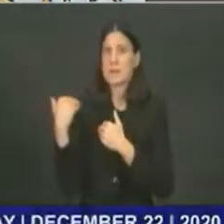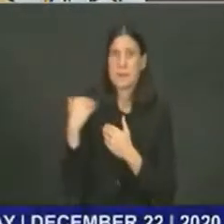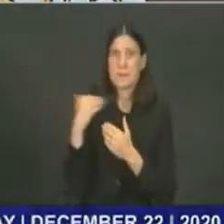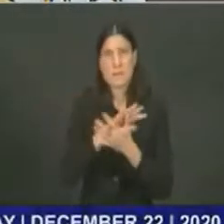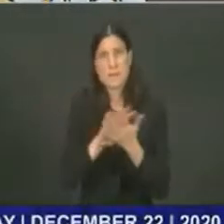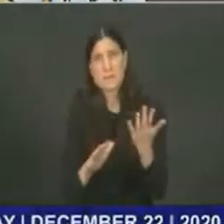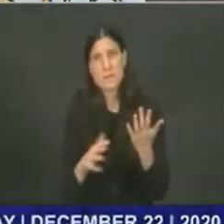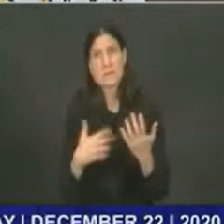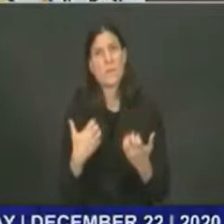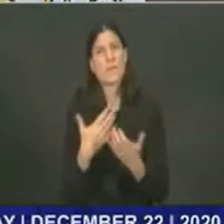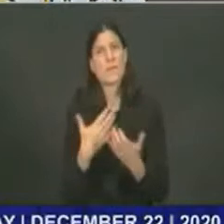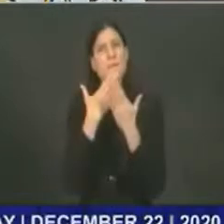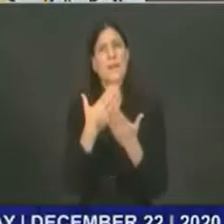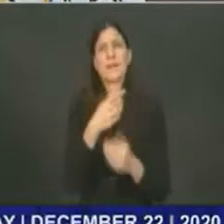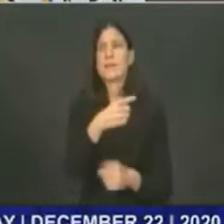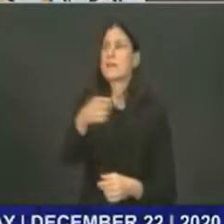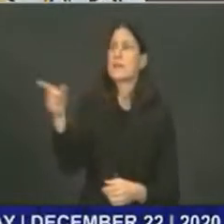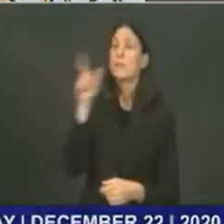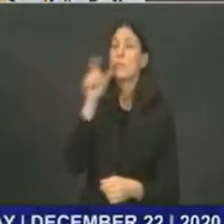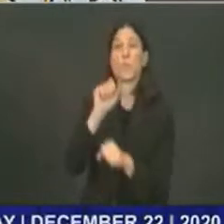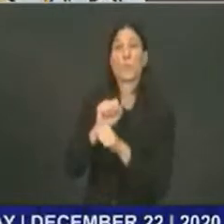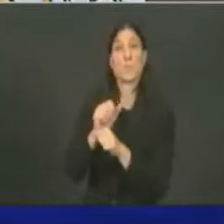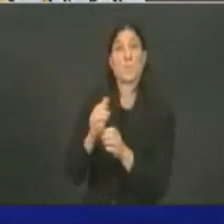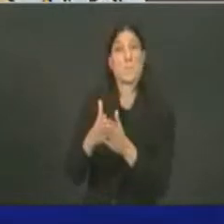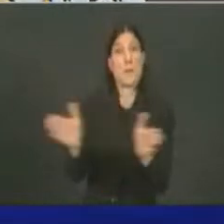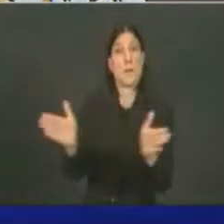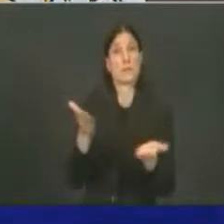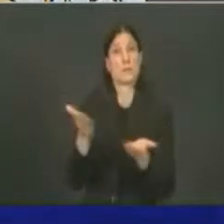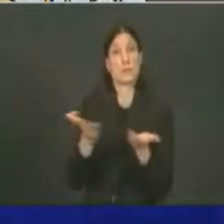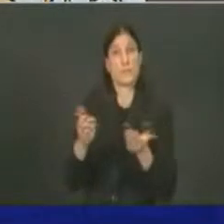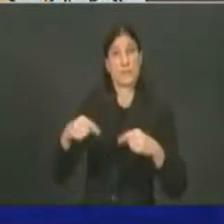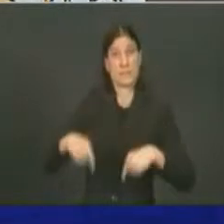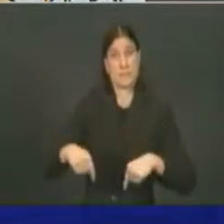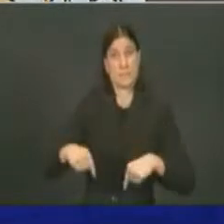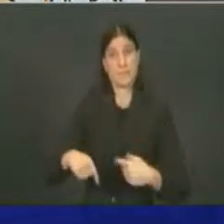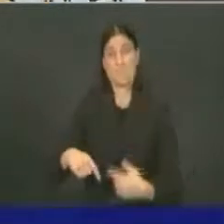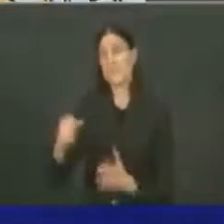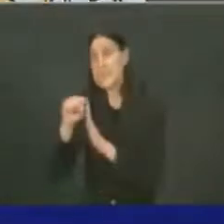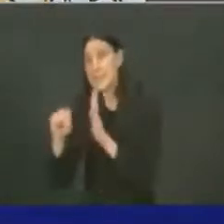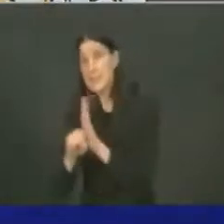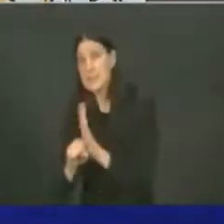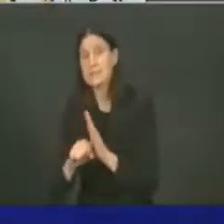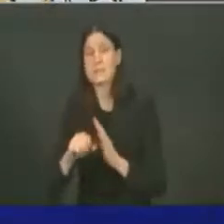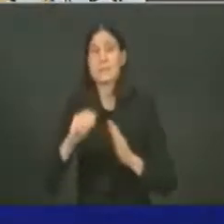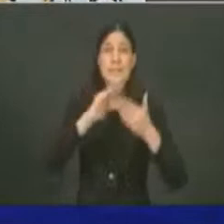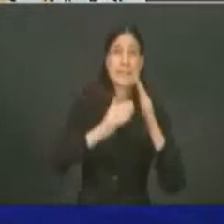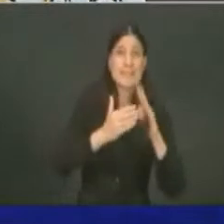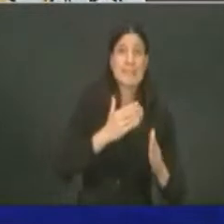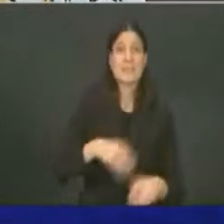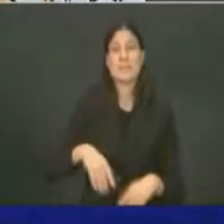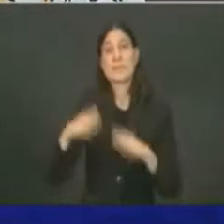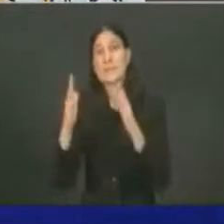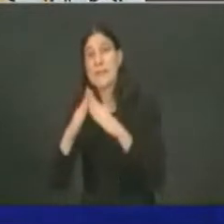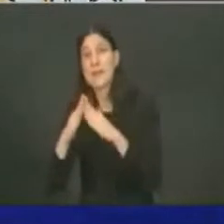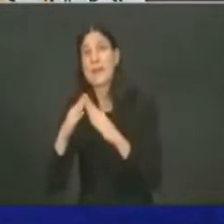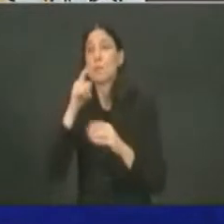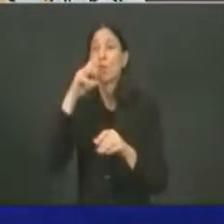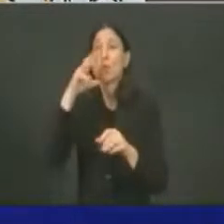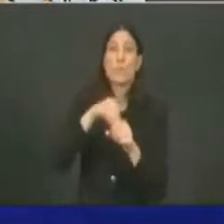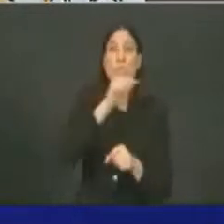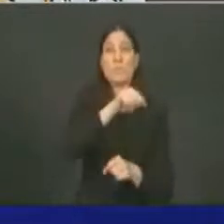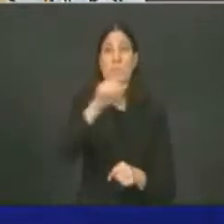state and cities, I want to say thank you. So finally, I'll just wish everybody a happy holiday. I